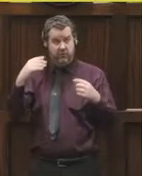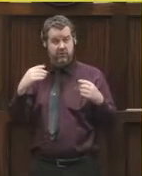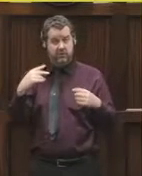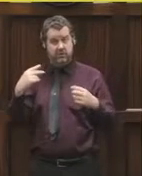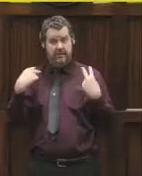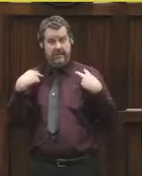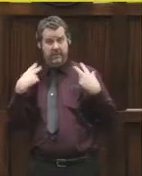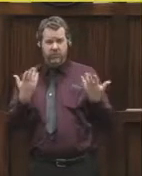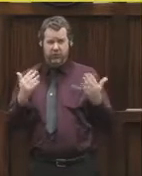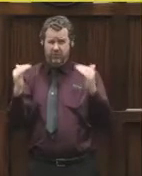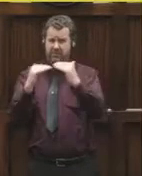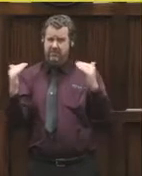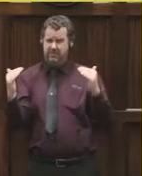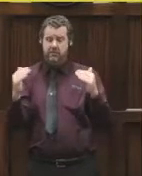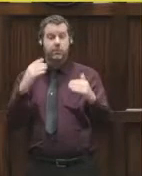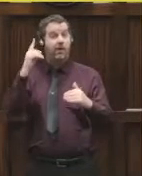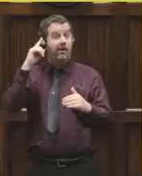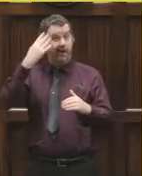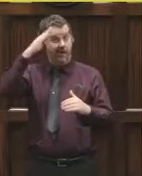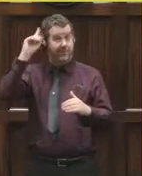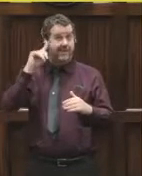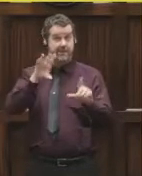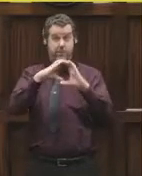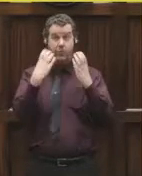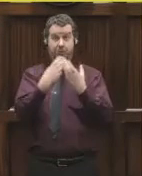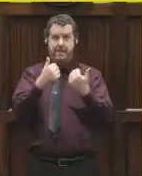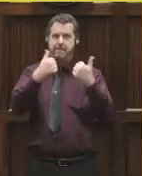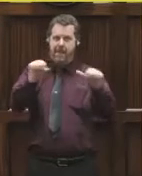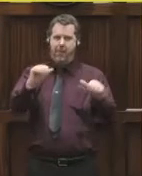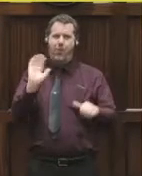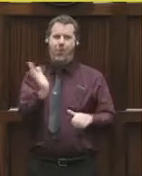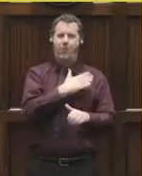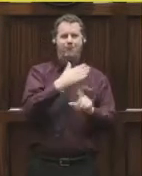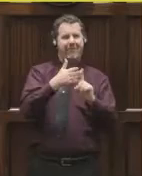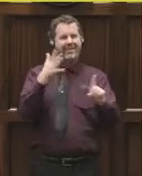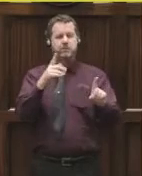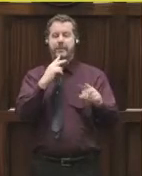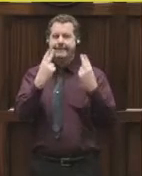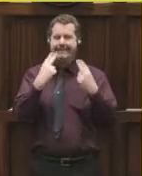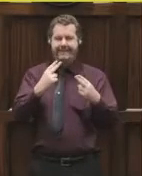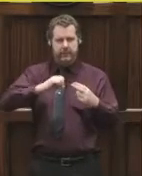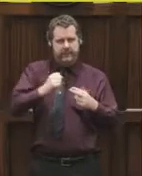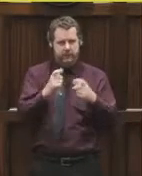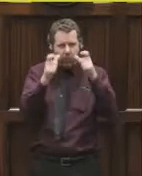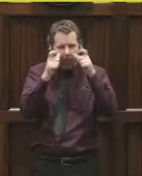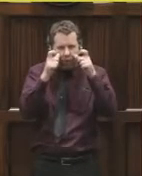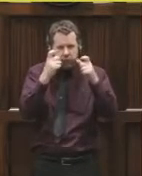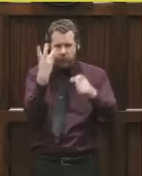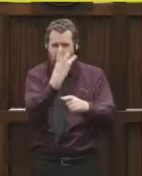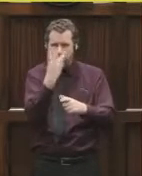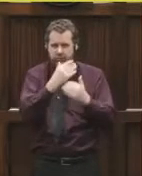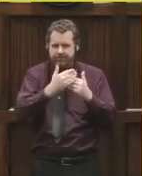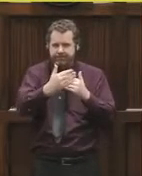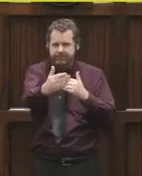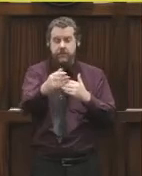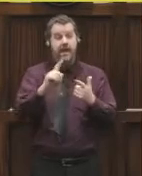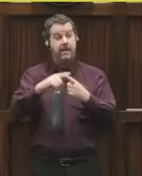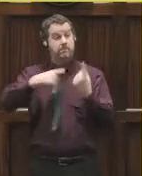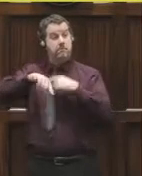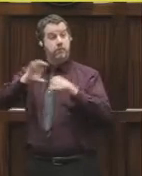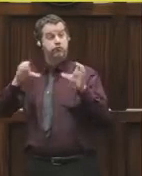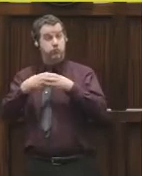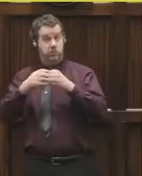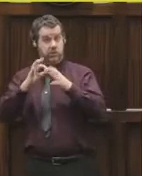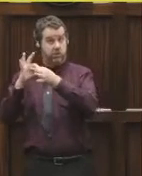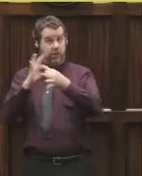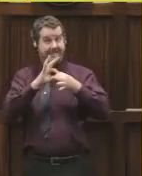deaf community has won this recognition, but they'll need to keep vigilant. Solidarity stands as well for Irish Sign